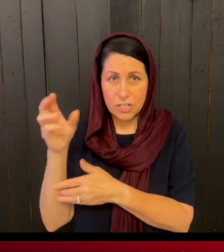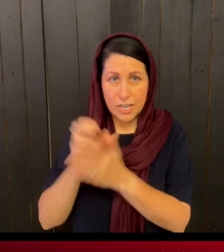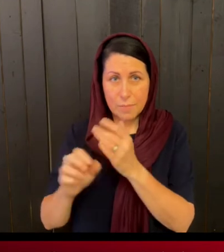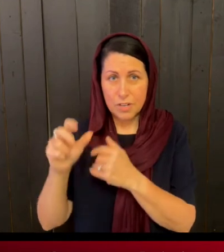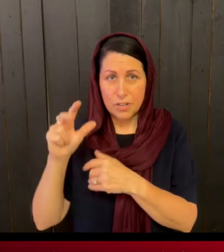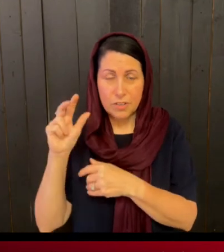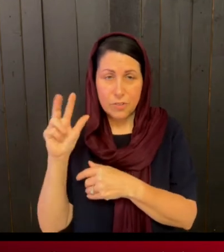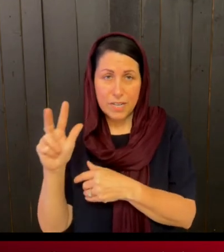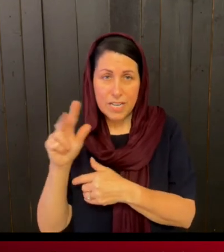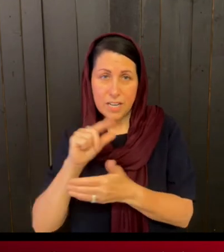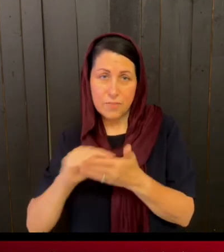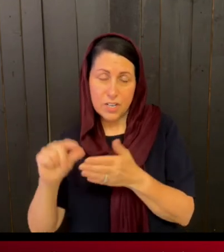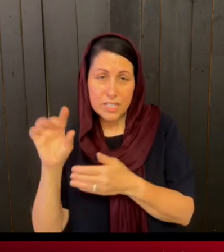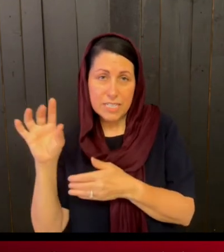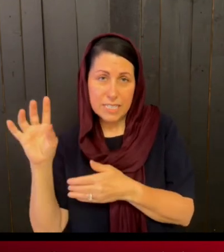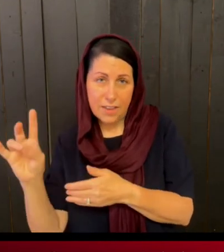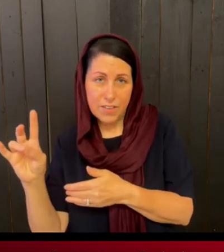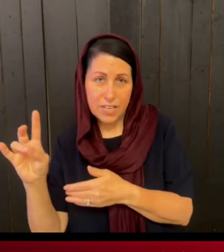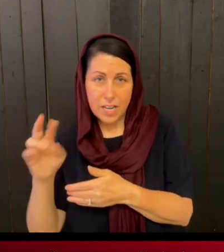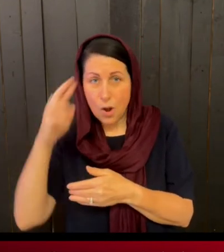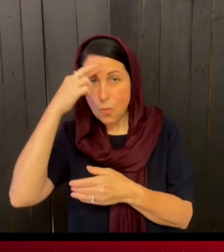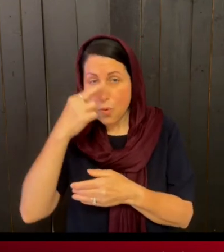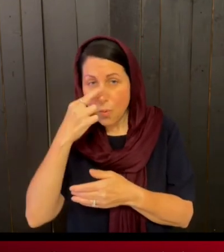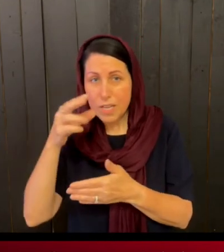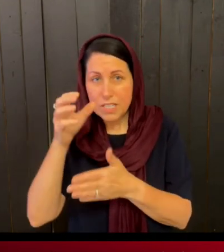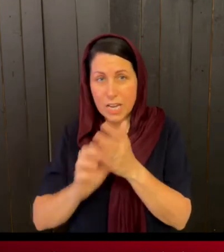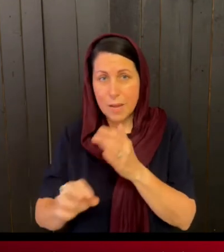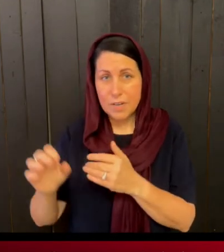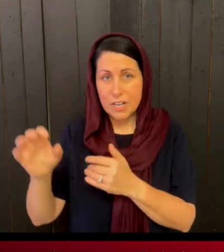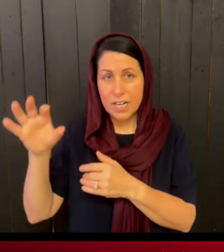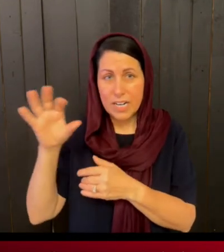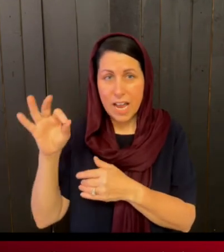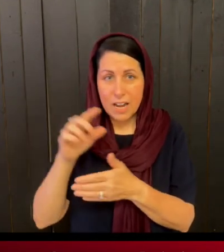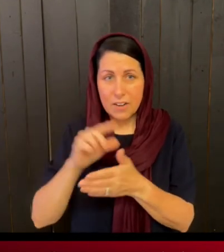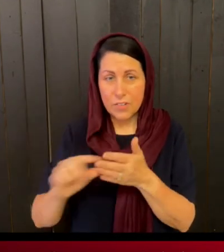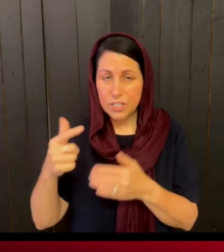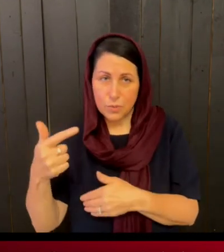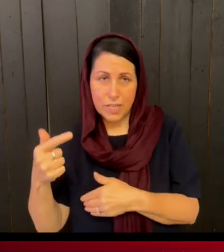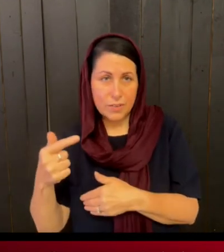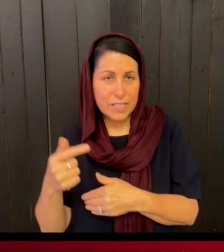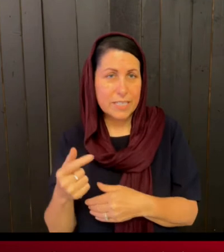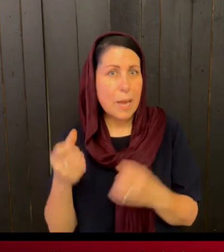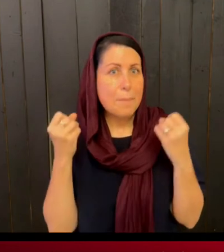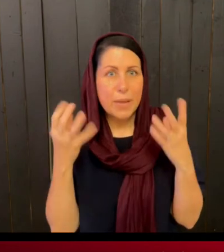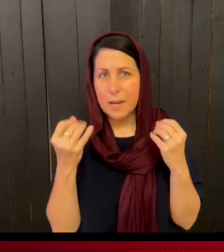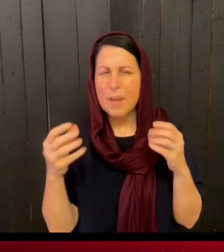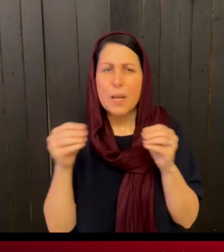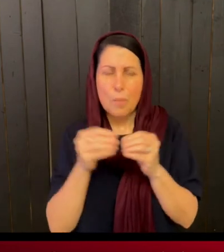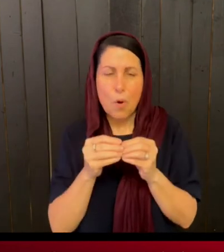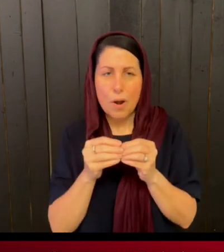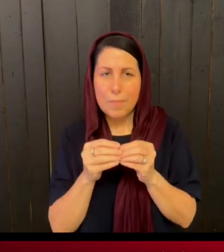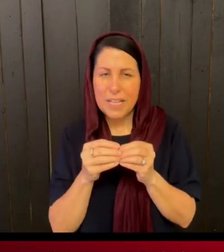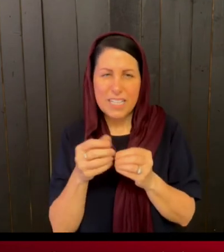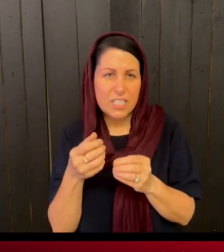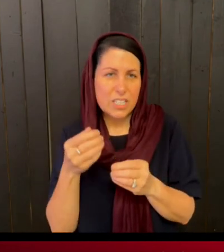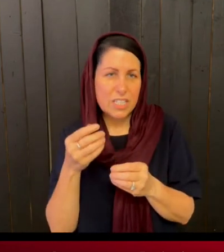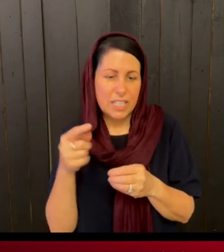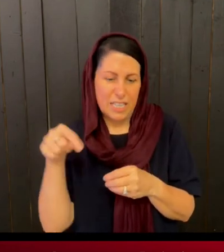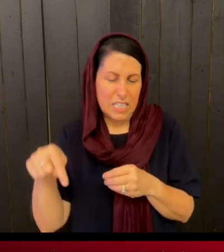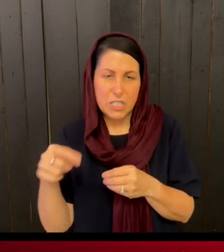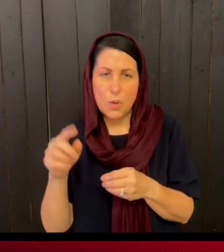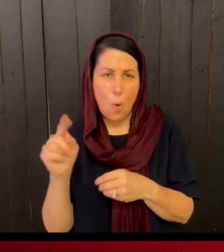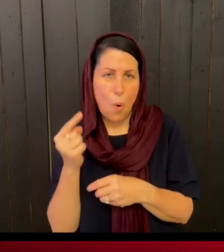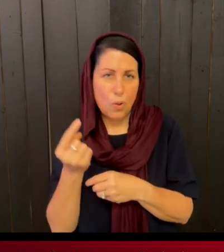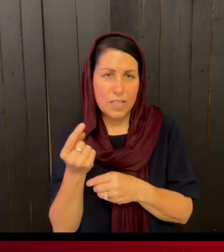7, and Romans 9, verse 21. That's just to name a few. There's quite a few in the Word of God that compares people